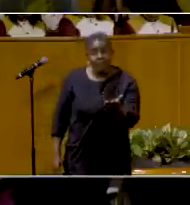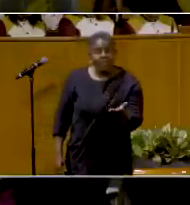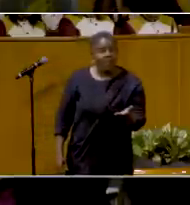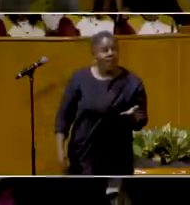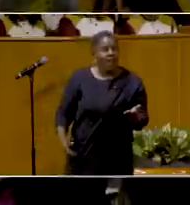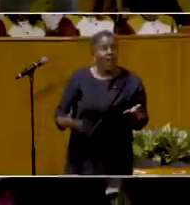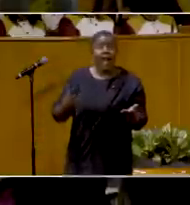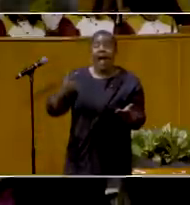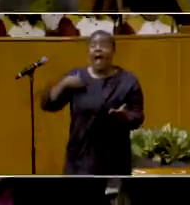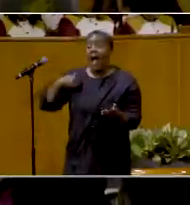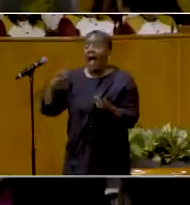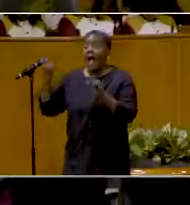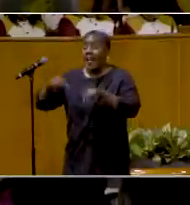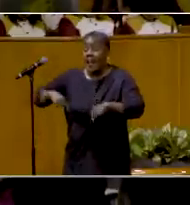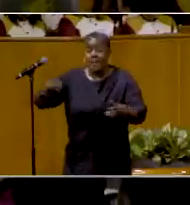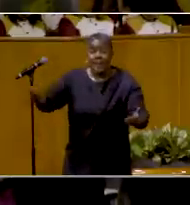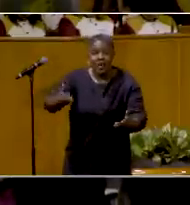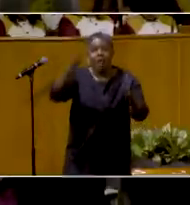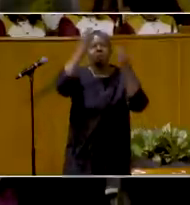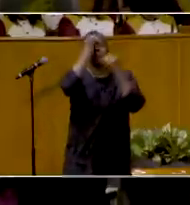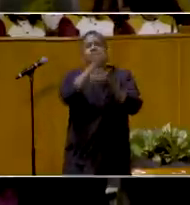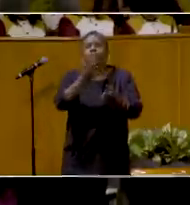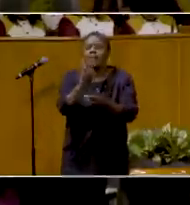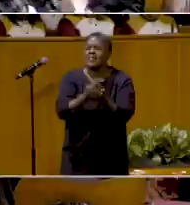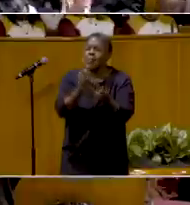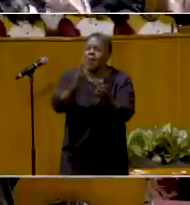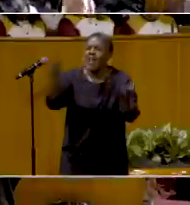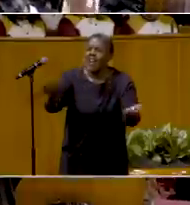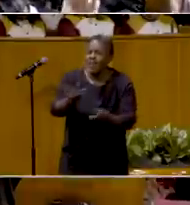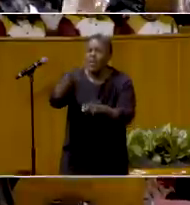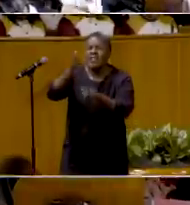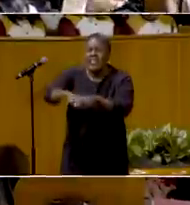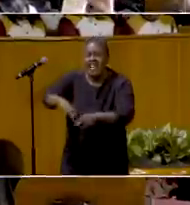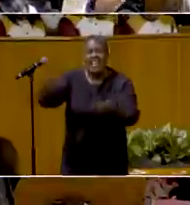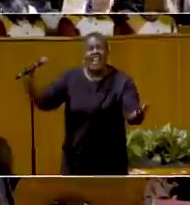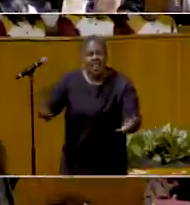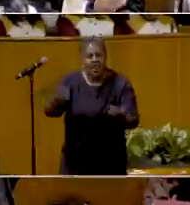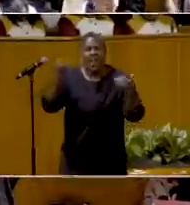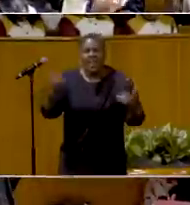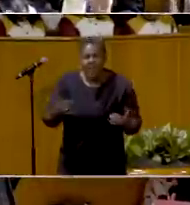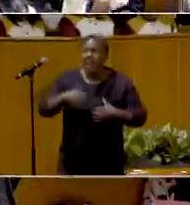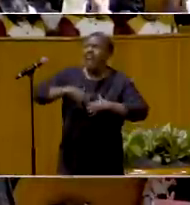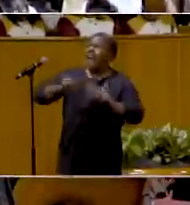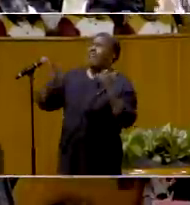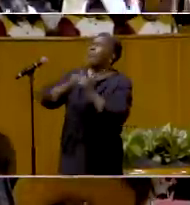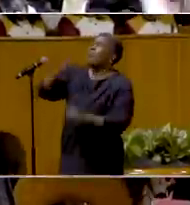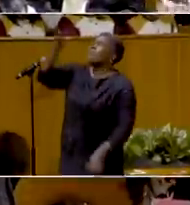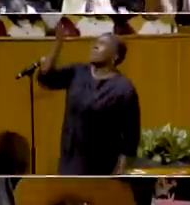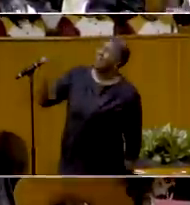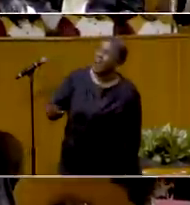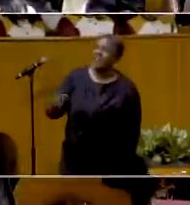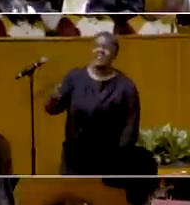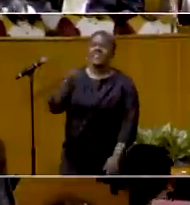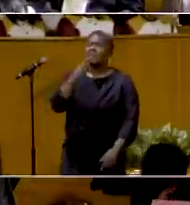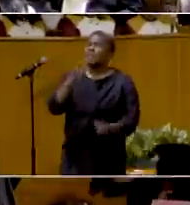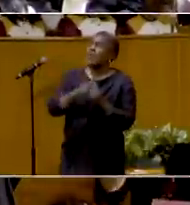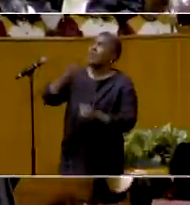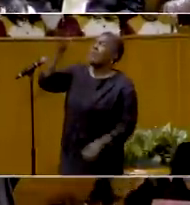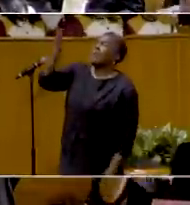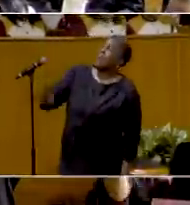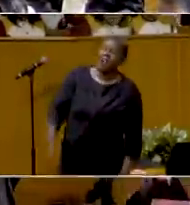I came by to talk to somebody who's sitting in this theater mad with God, disappointed with